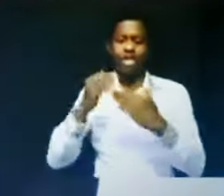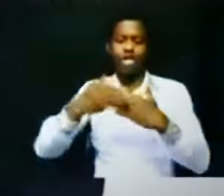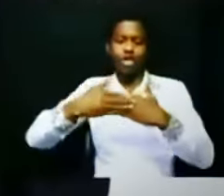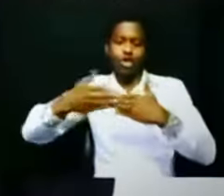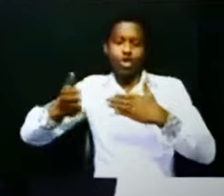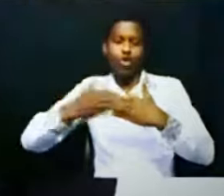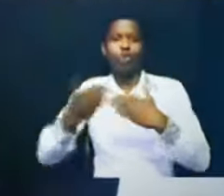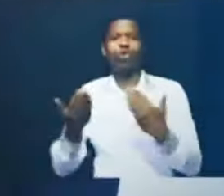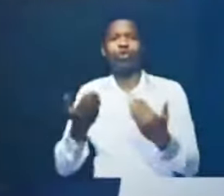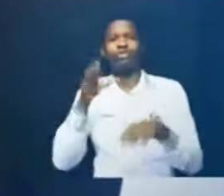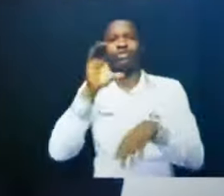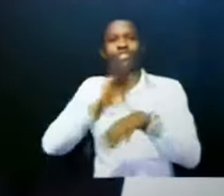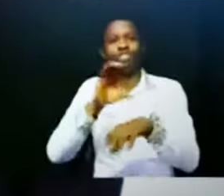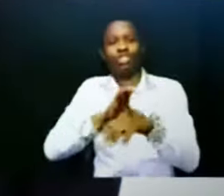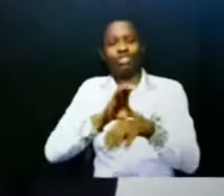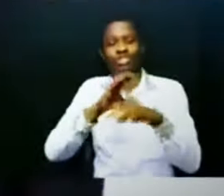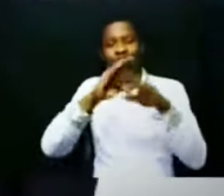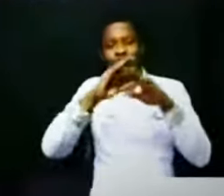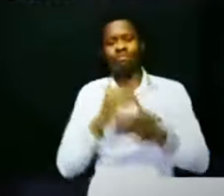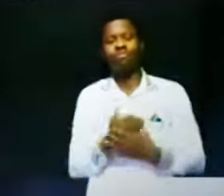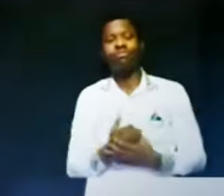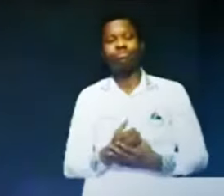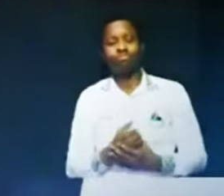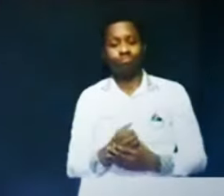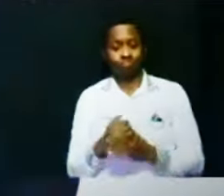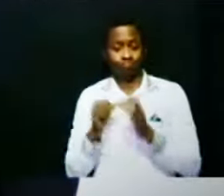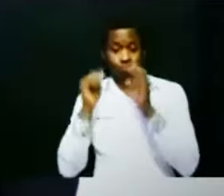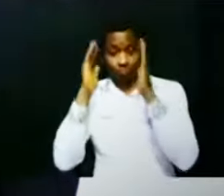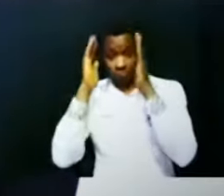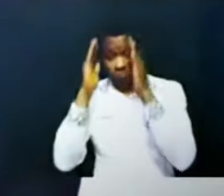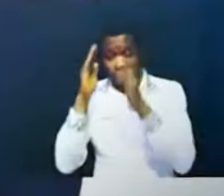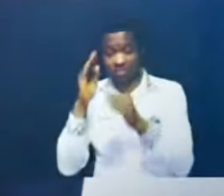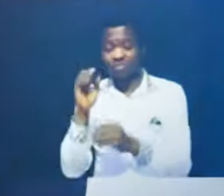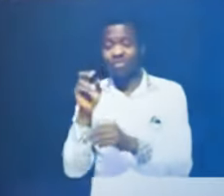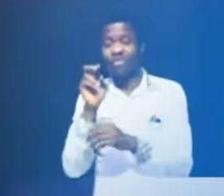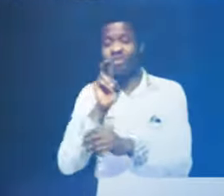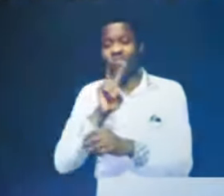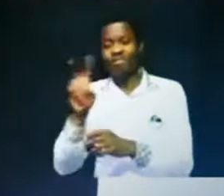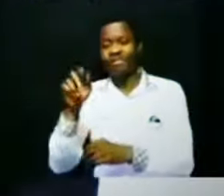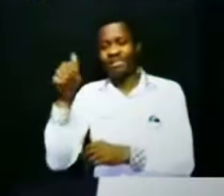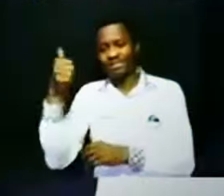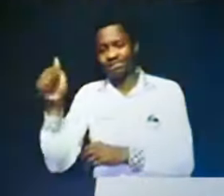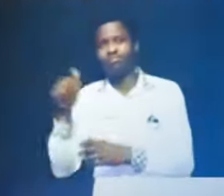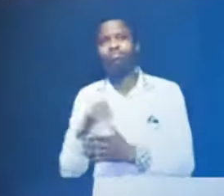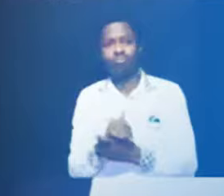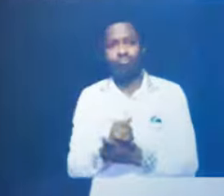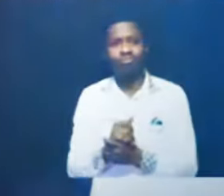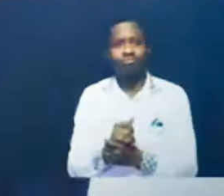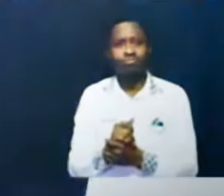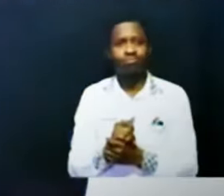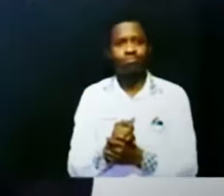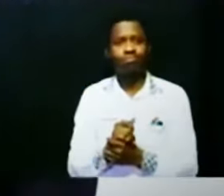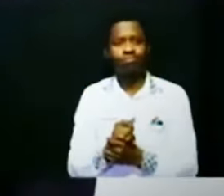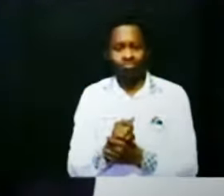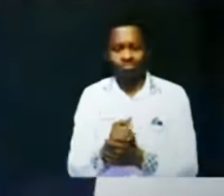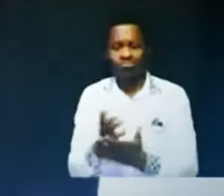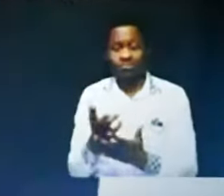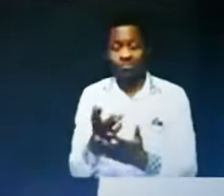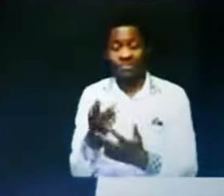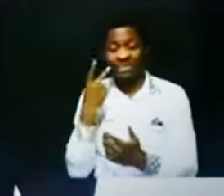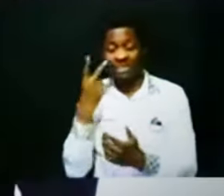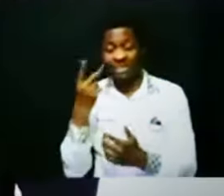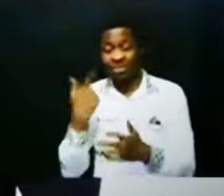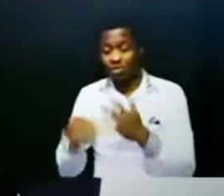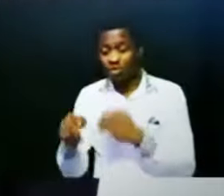Now pay attention to the verse 10. Afeti eyimudu no. Look at the effect of what this lady has been doing to the river. Hwe